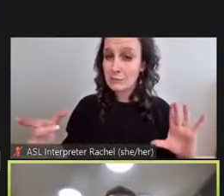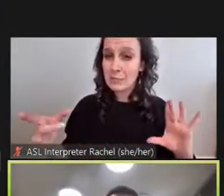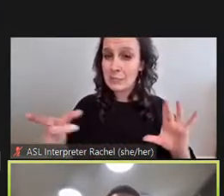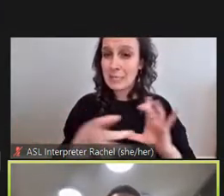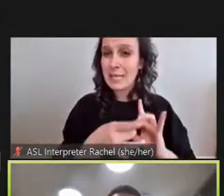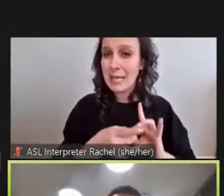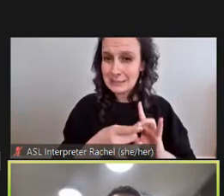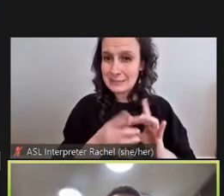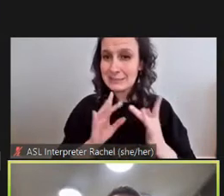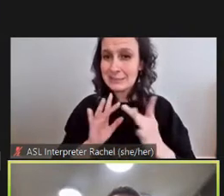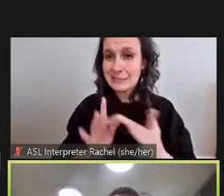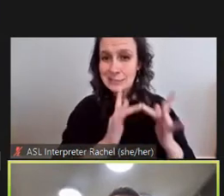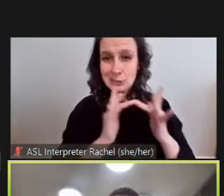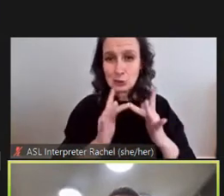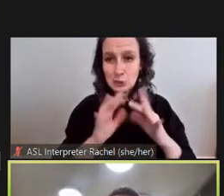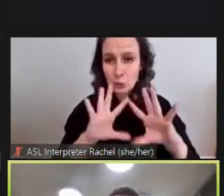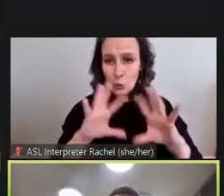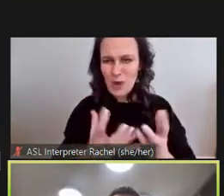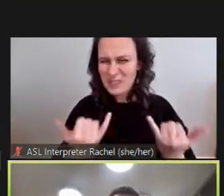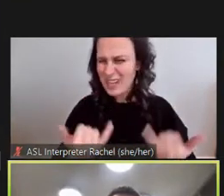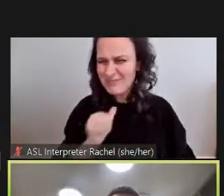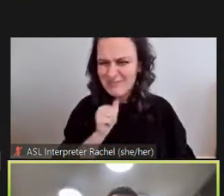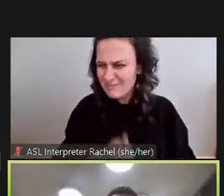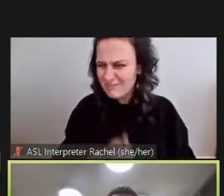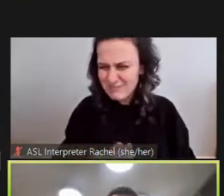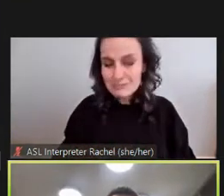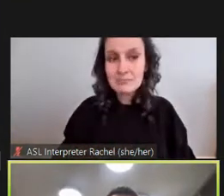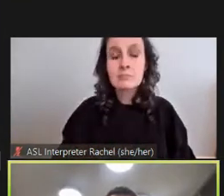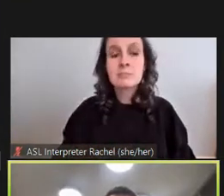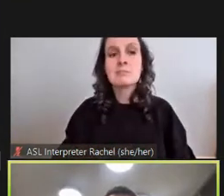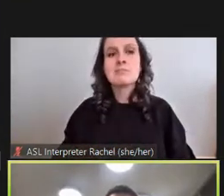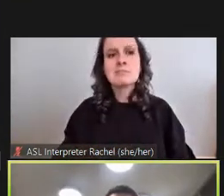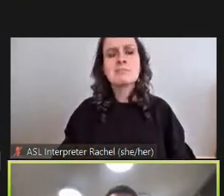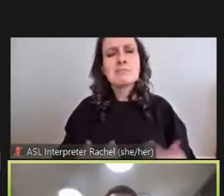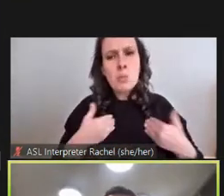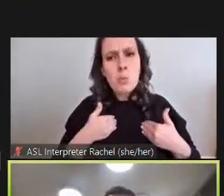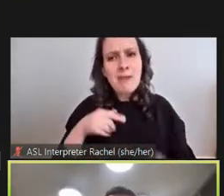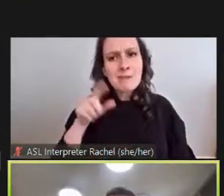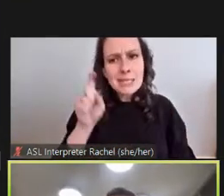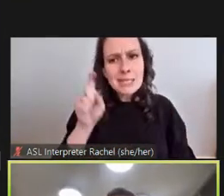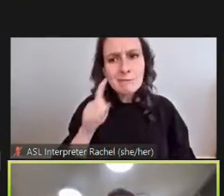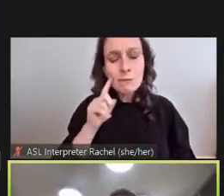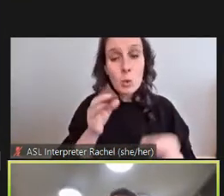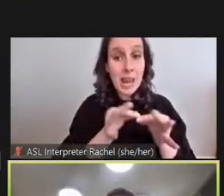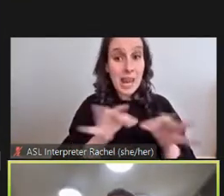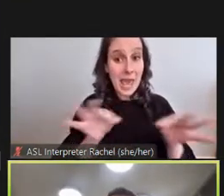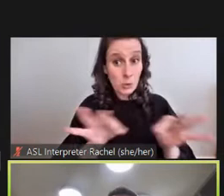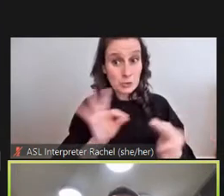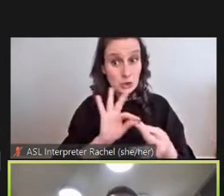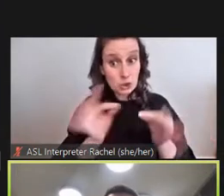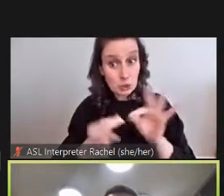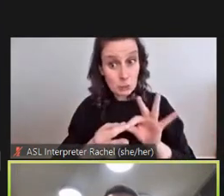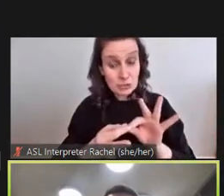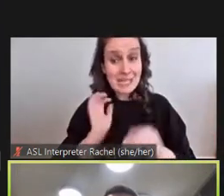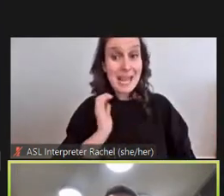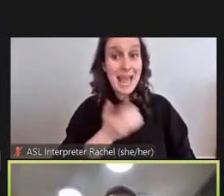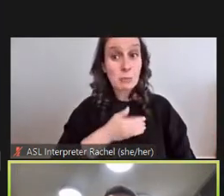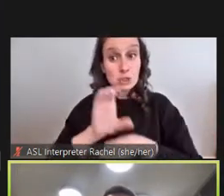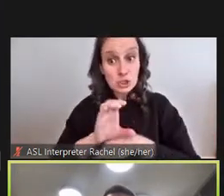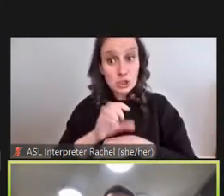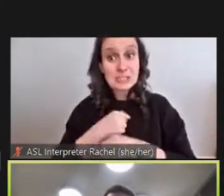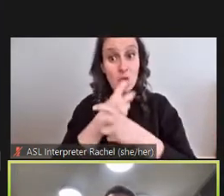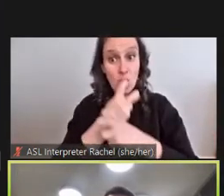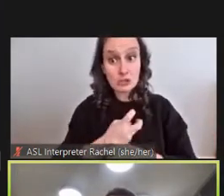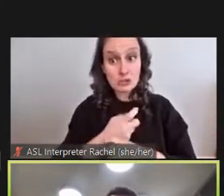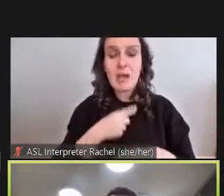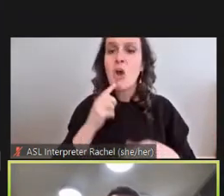digital world today. We had a need for language interpretation actually in our church in Austria, where we often